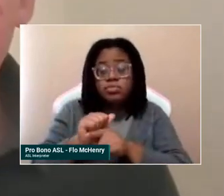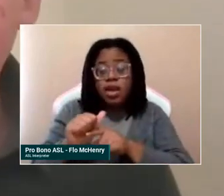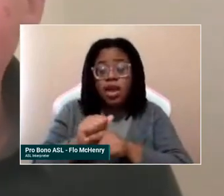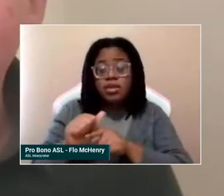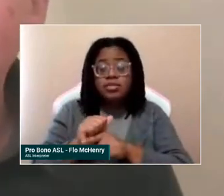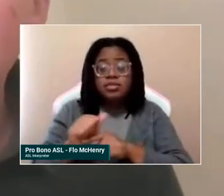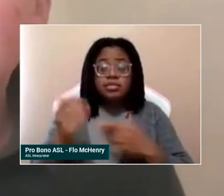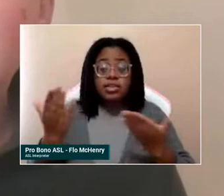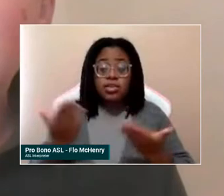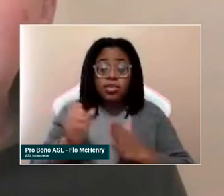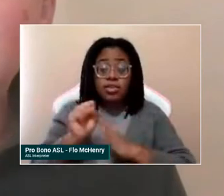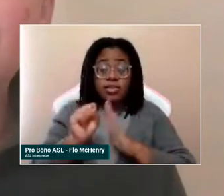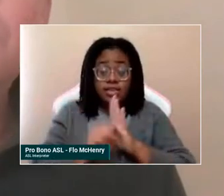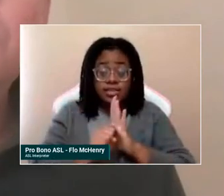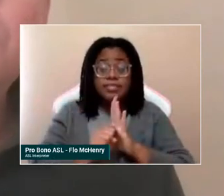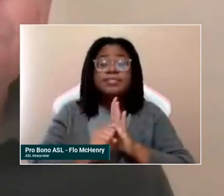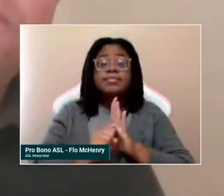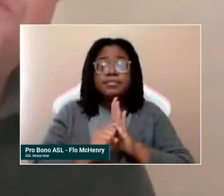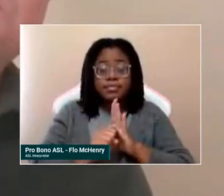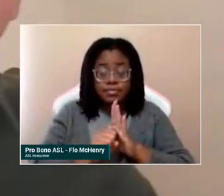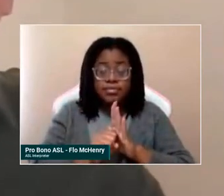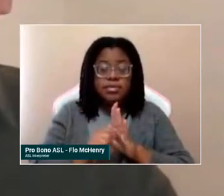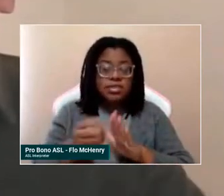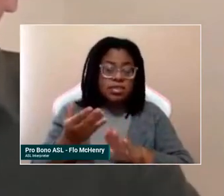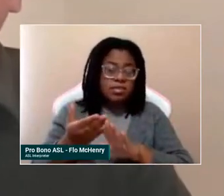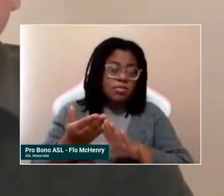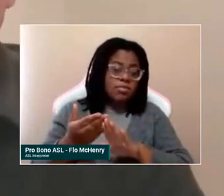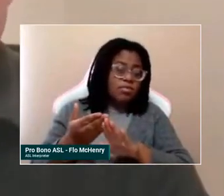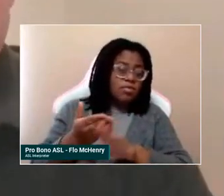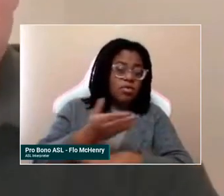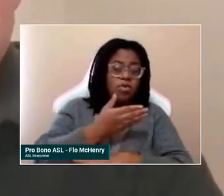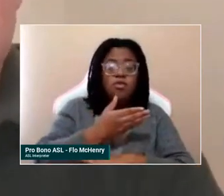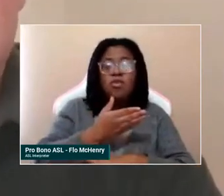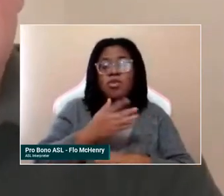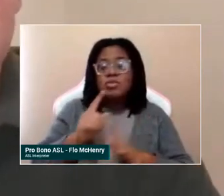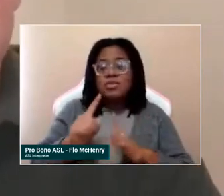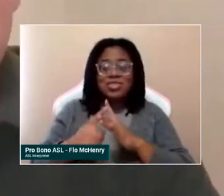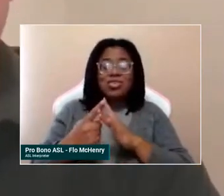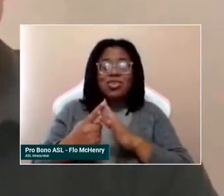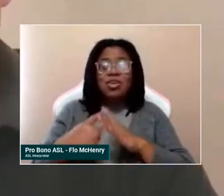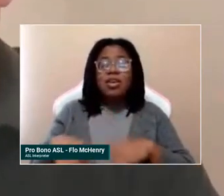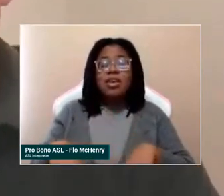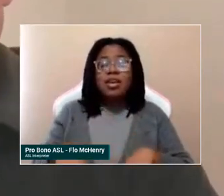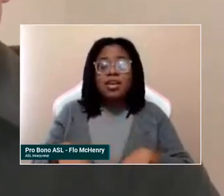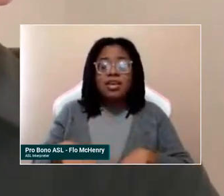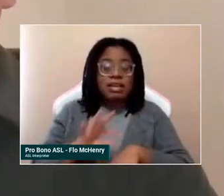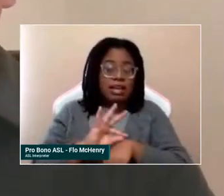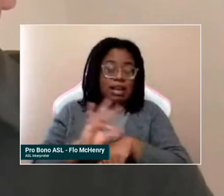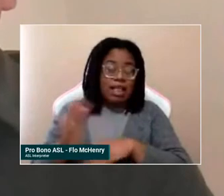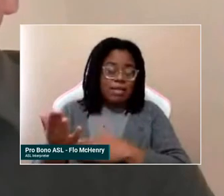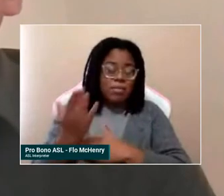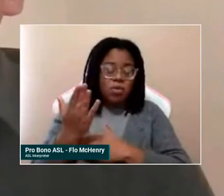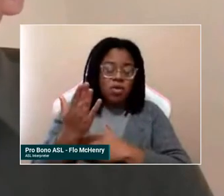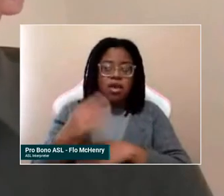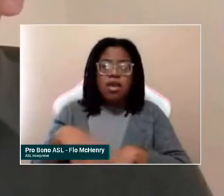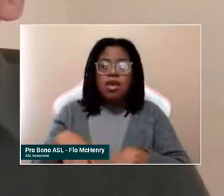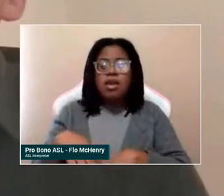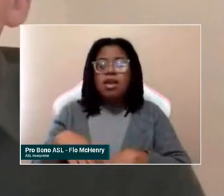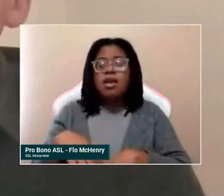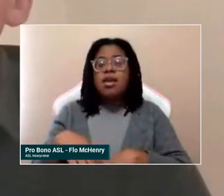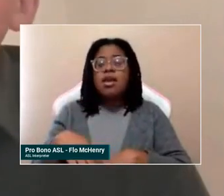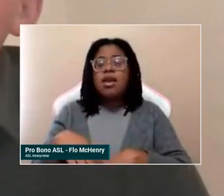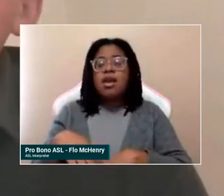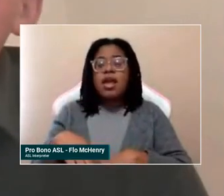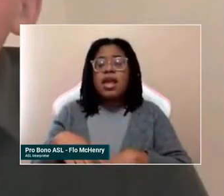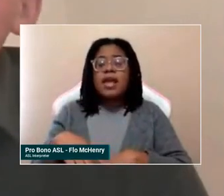in the state. And before the summit kicked off this morning at 9 a.m. Pacific, just